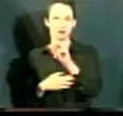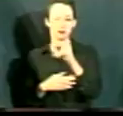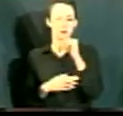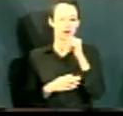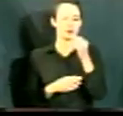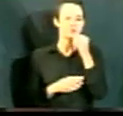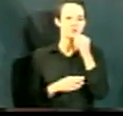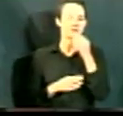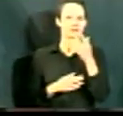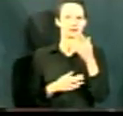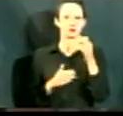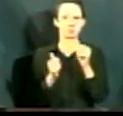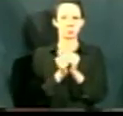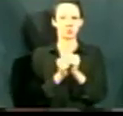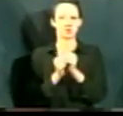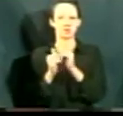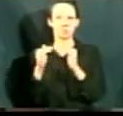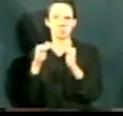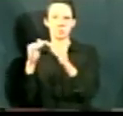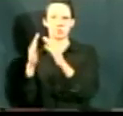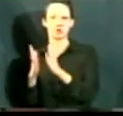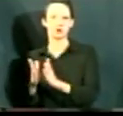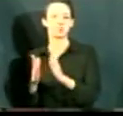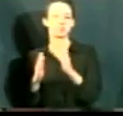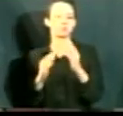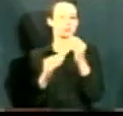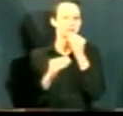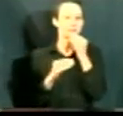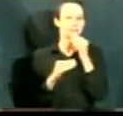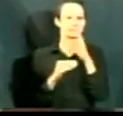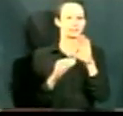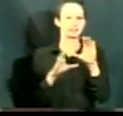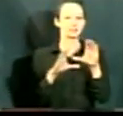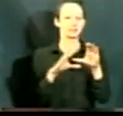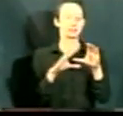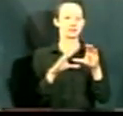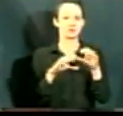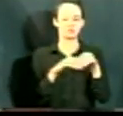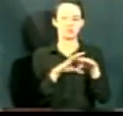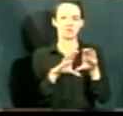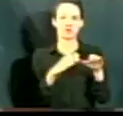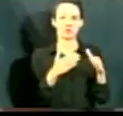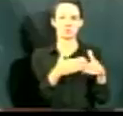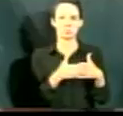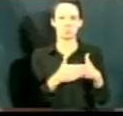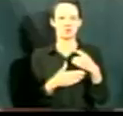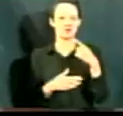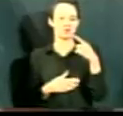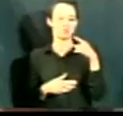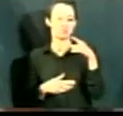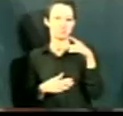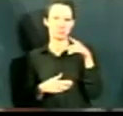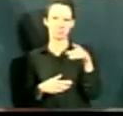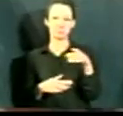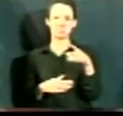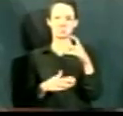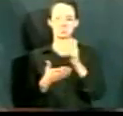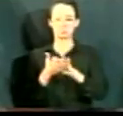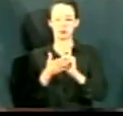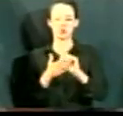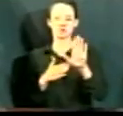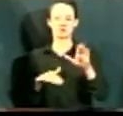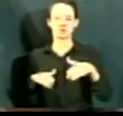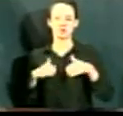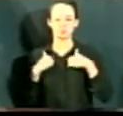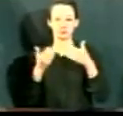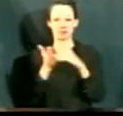He was writing his address over and over and over again. So I hear this over and over and over again. In fact, I've